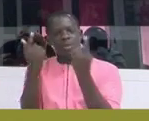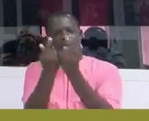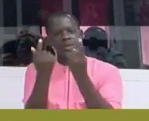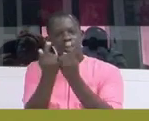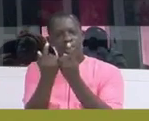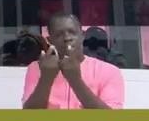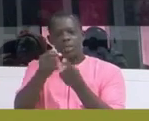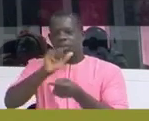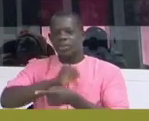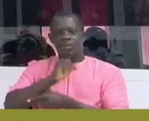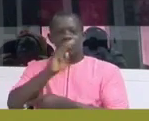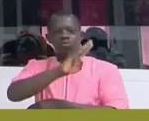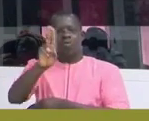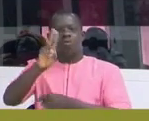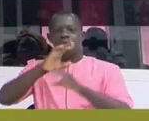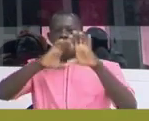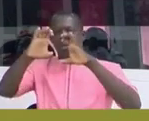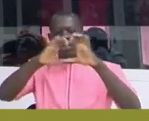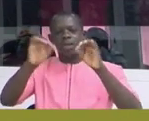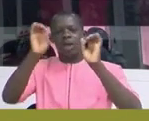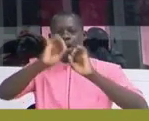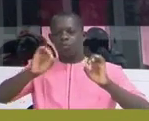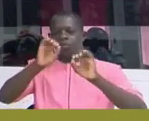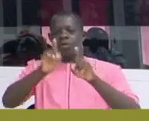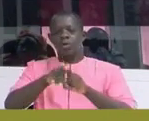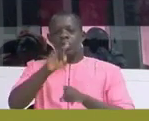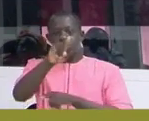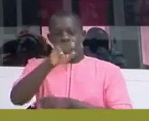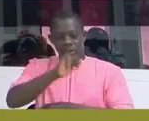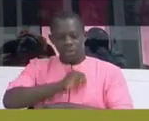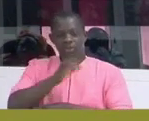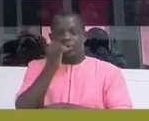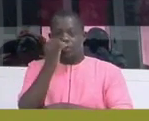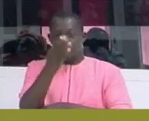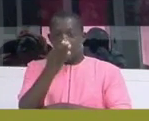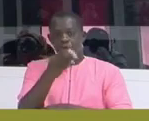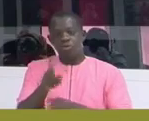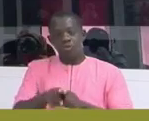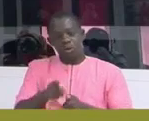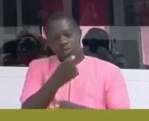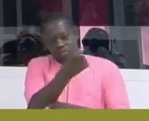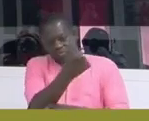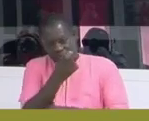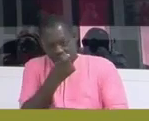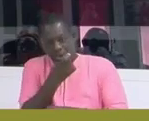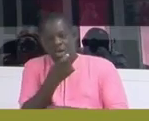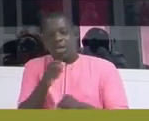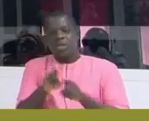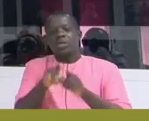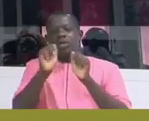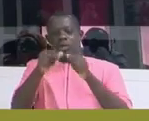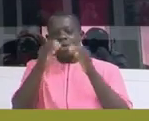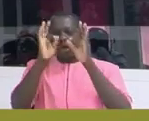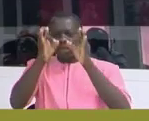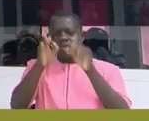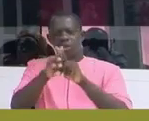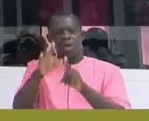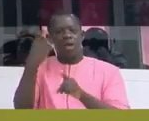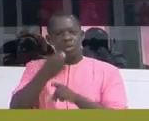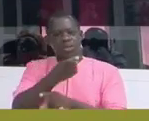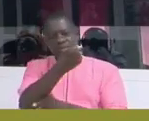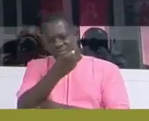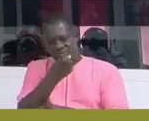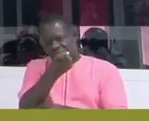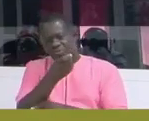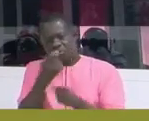equipment? I did not talk to him personally. You said you were stealing. Could you explain how that stealing arrangement came